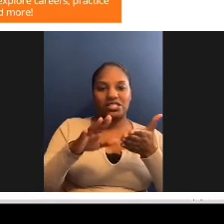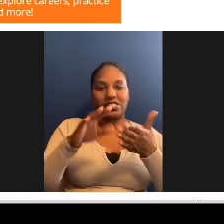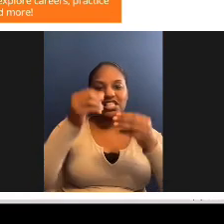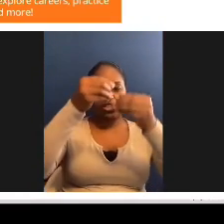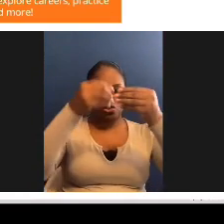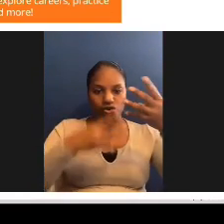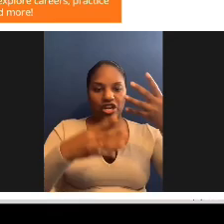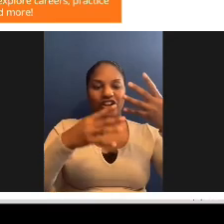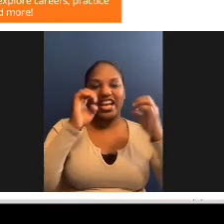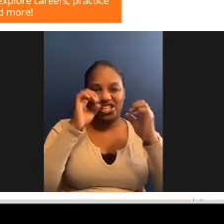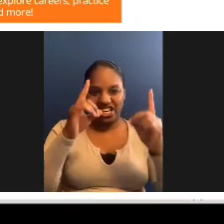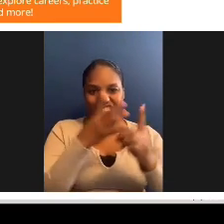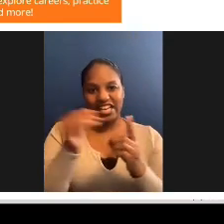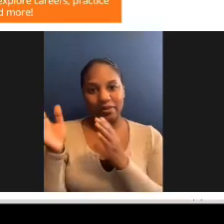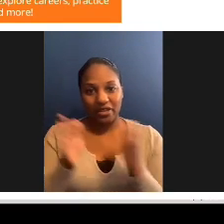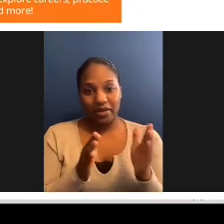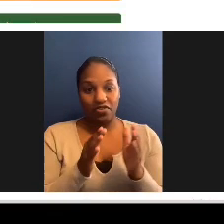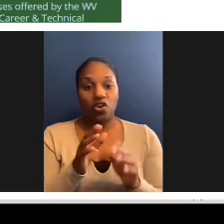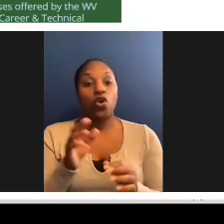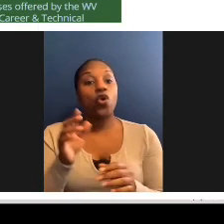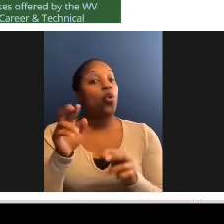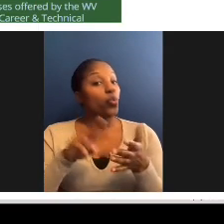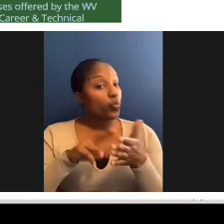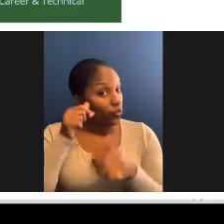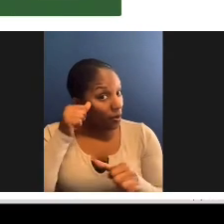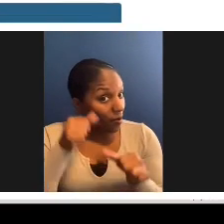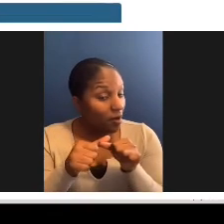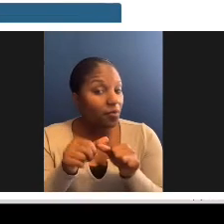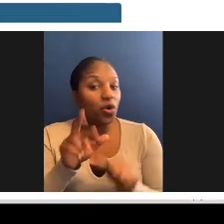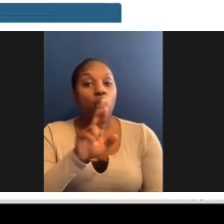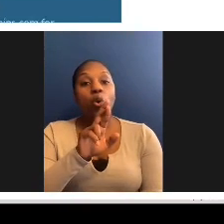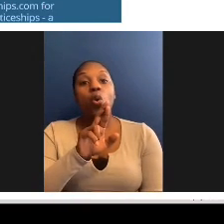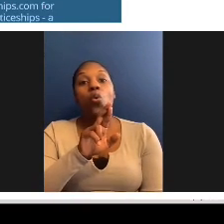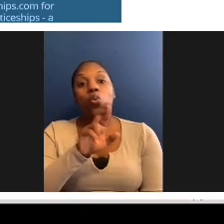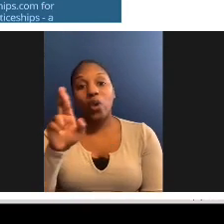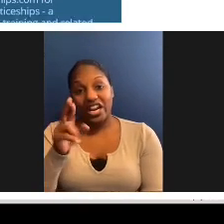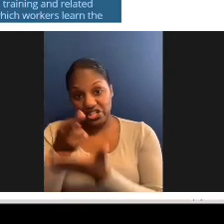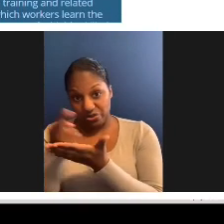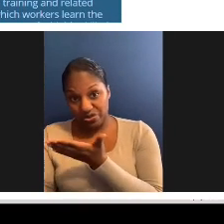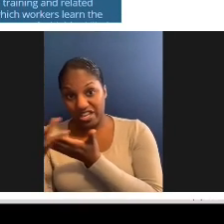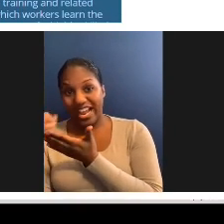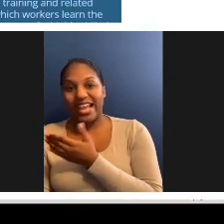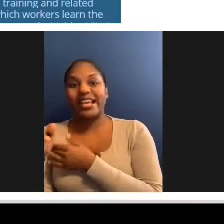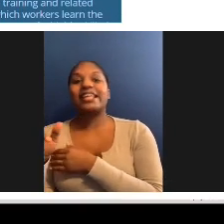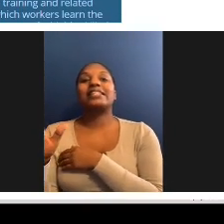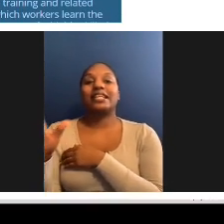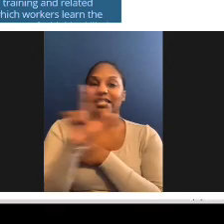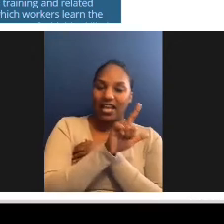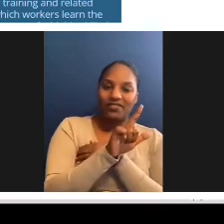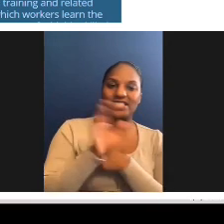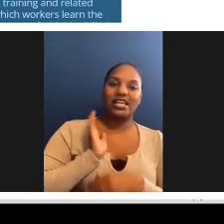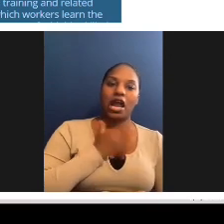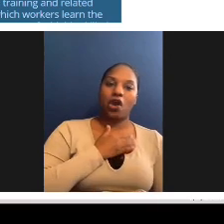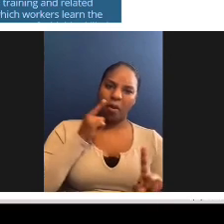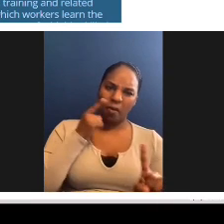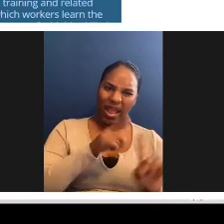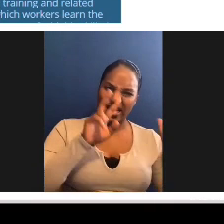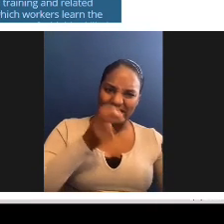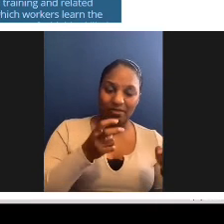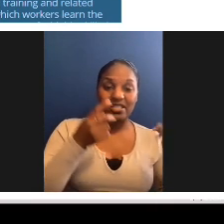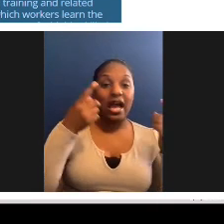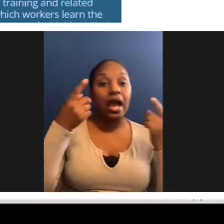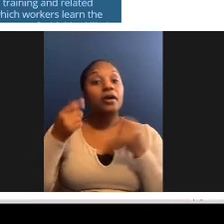Remember, right is resource, and then the left-hand side is basically what we call our main topics. If we go to the